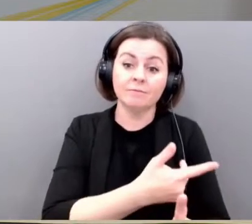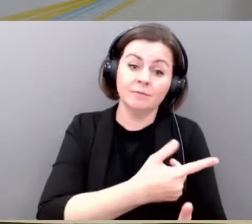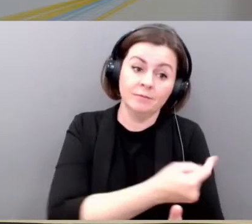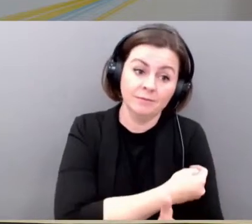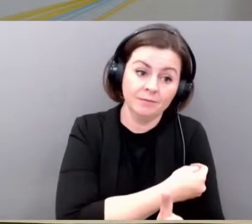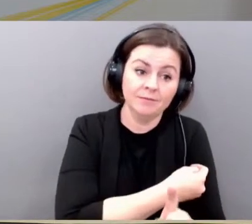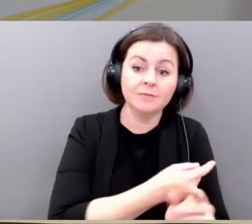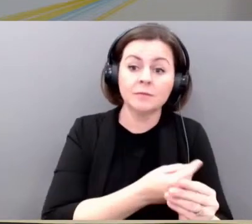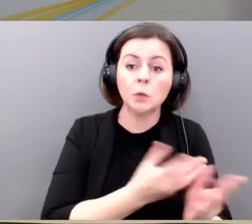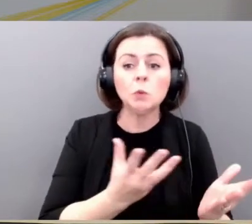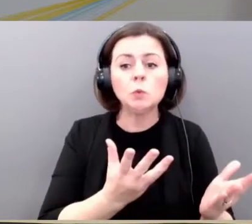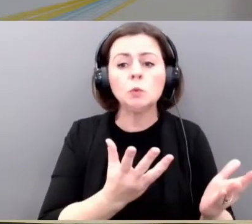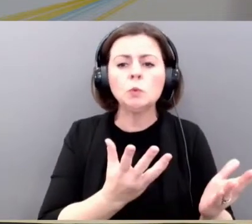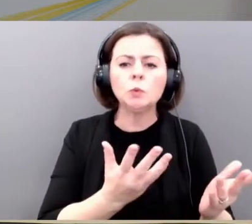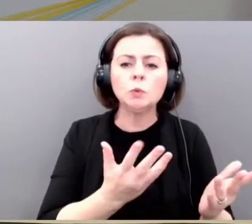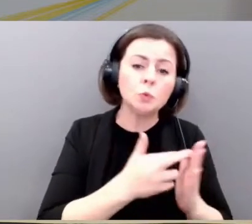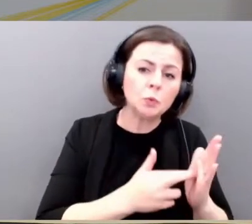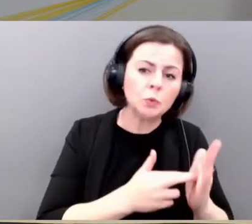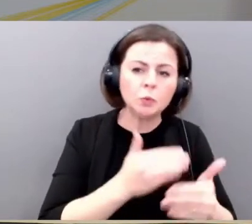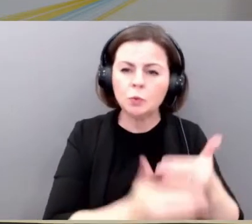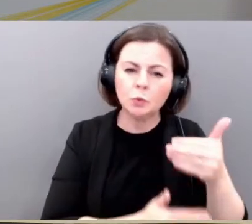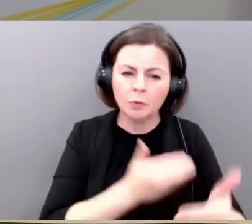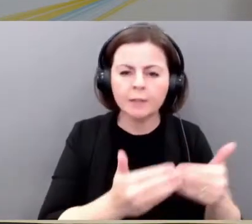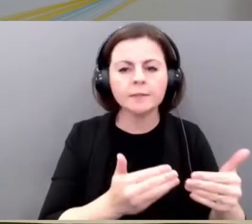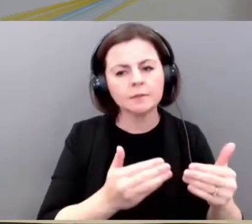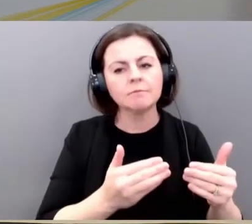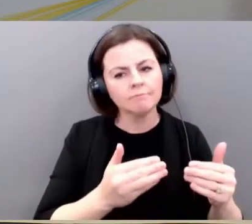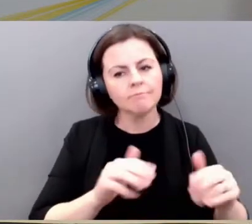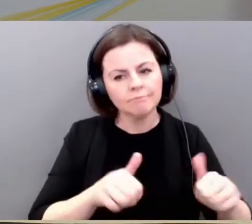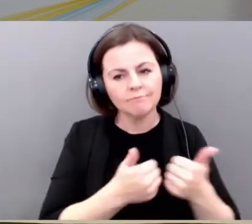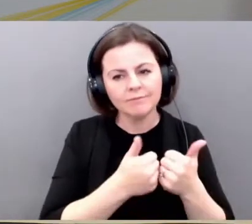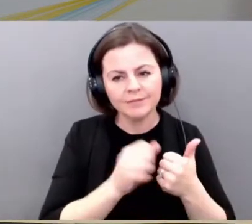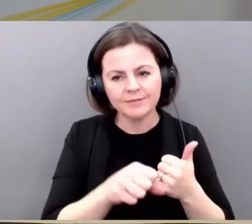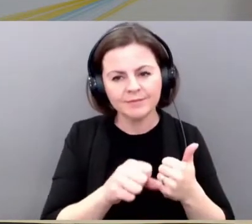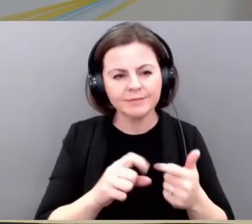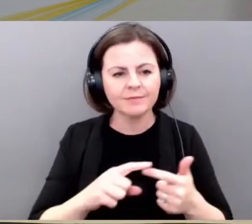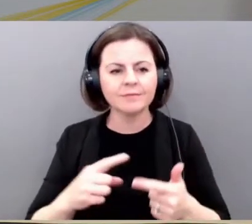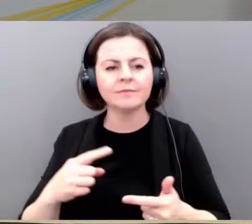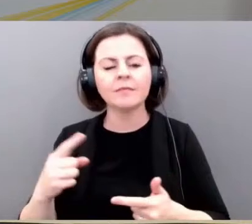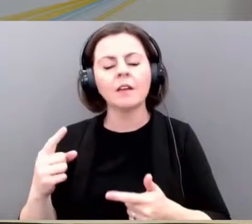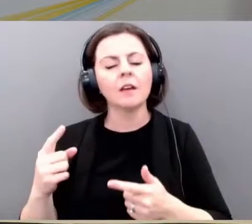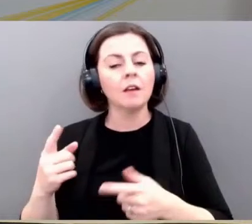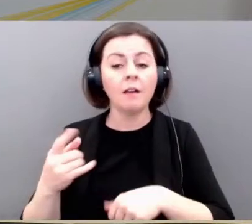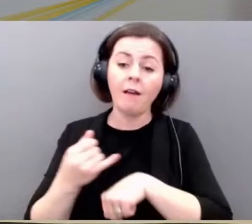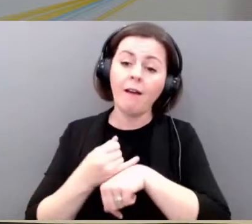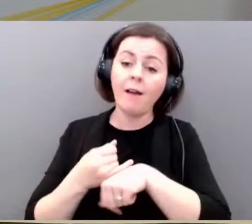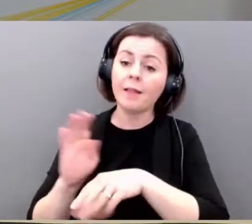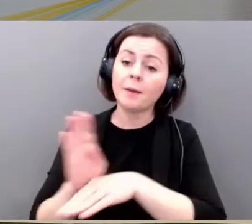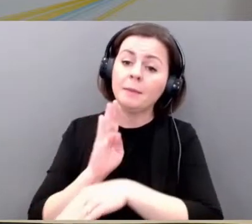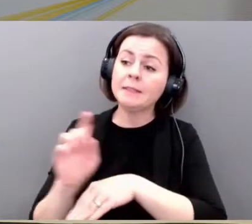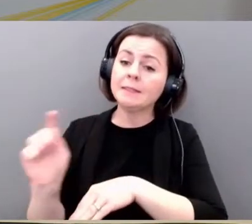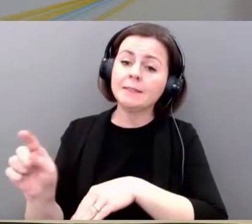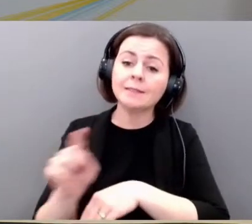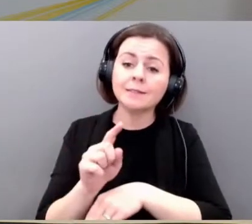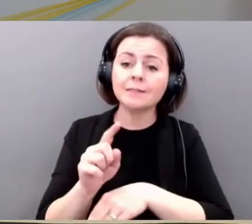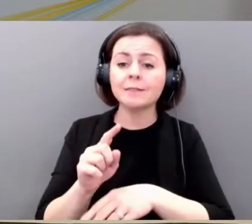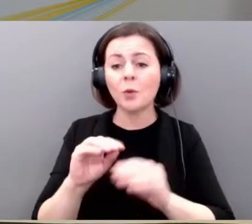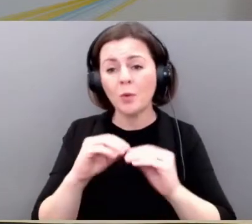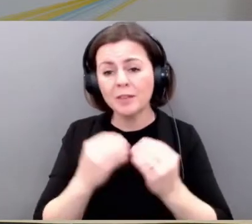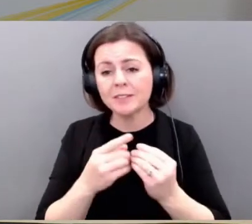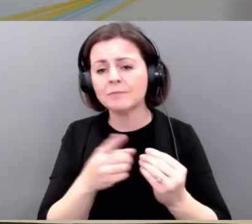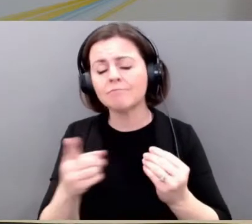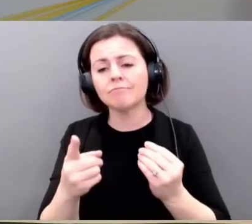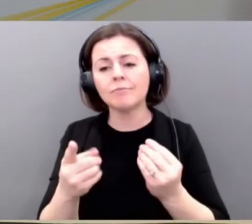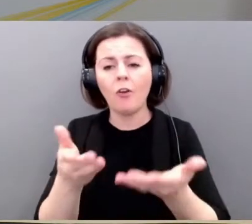are challenging. We have received generous offers of support from island businesses and organizations, and we've